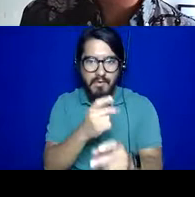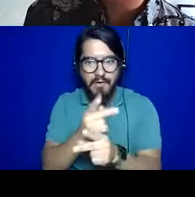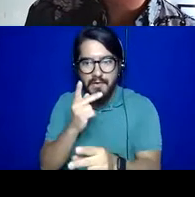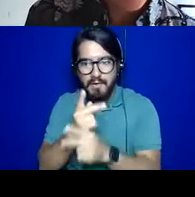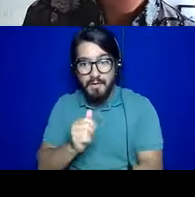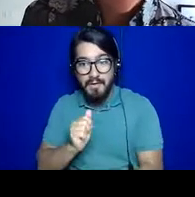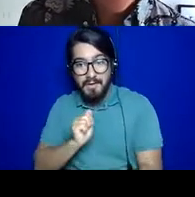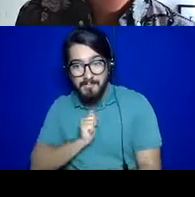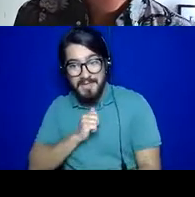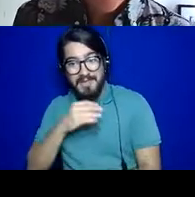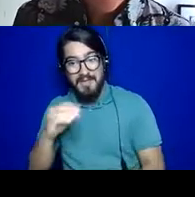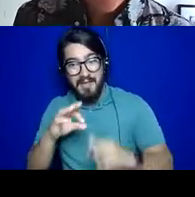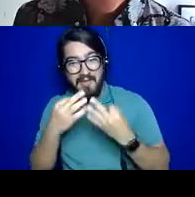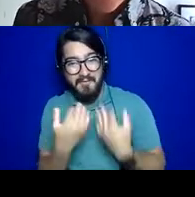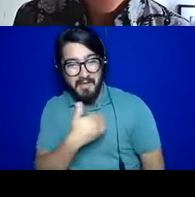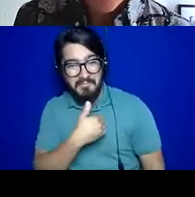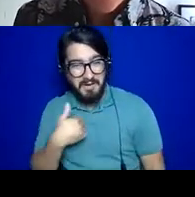members. Yeah.